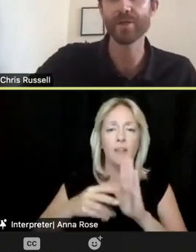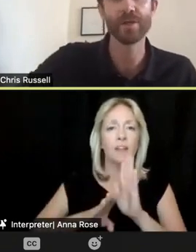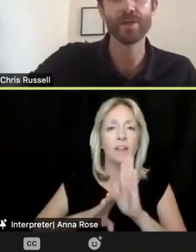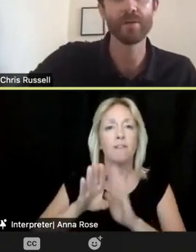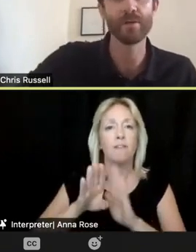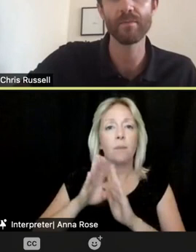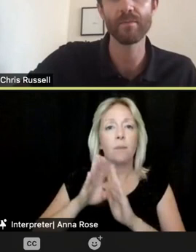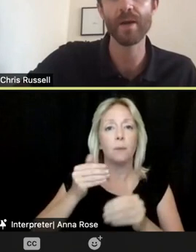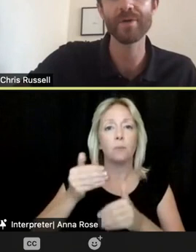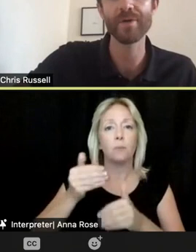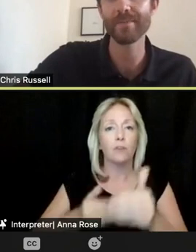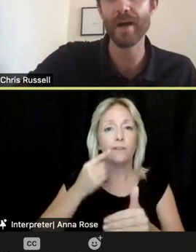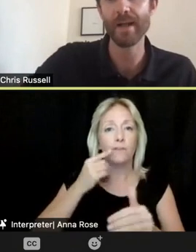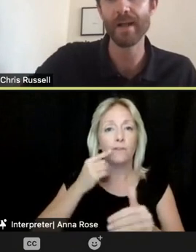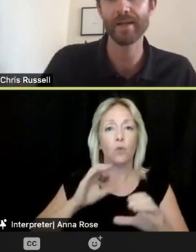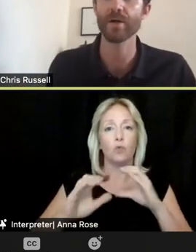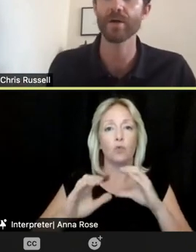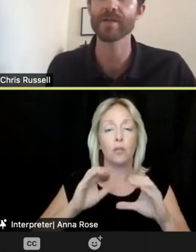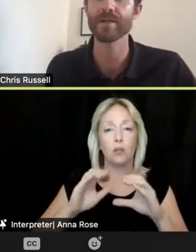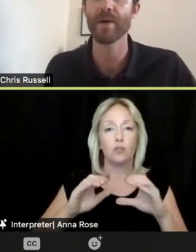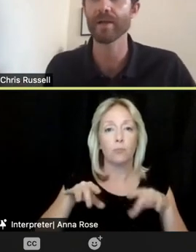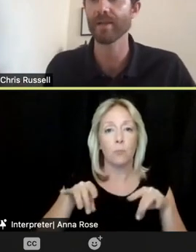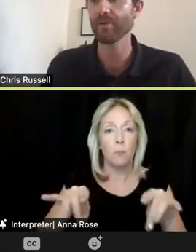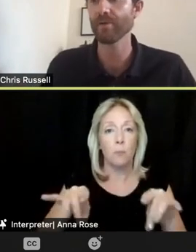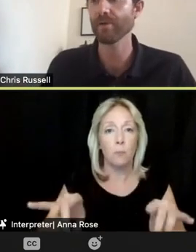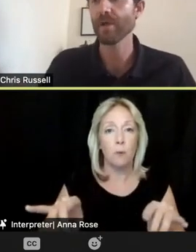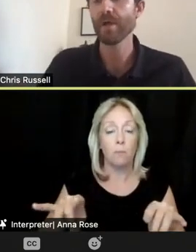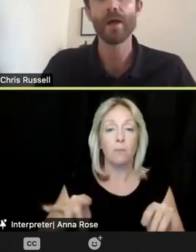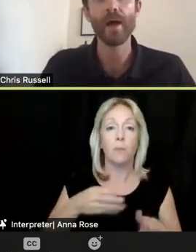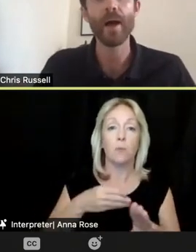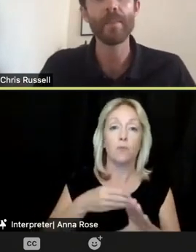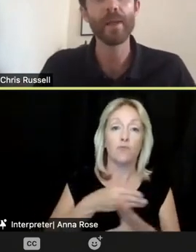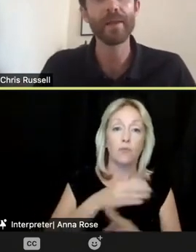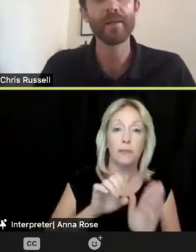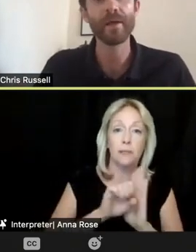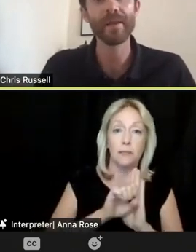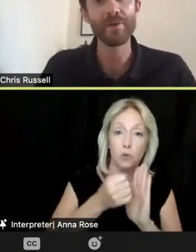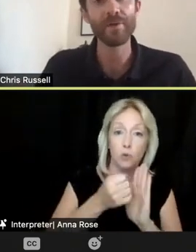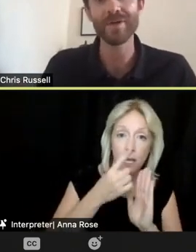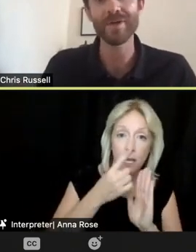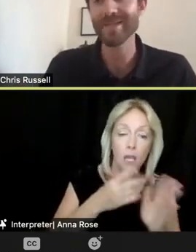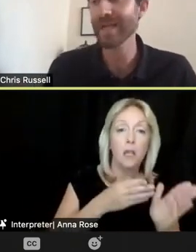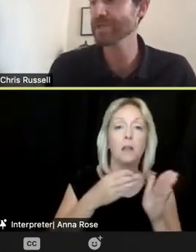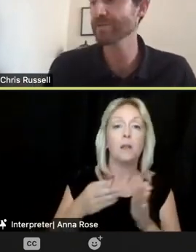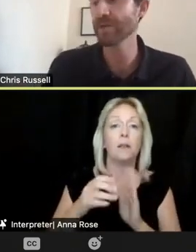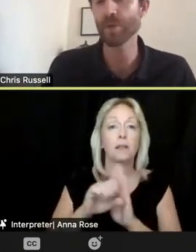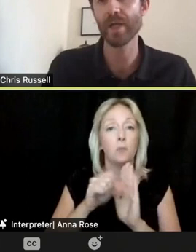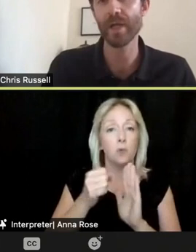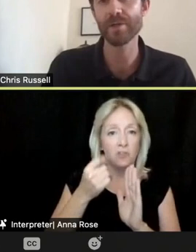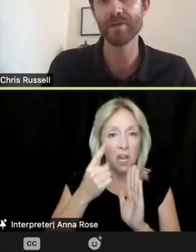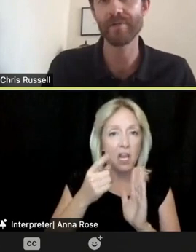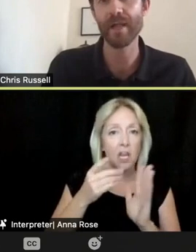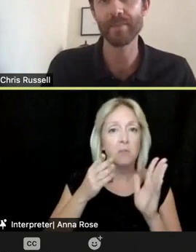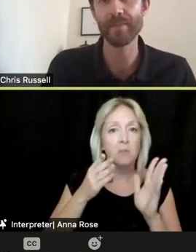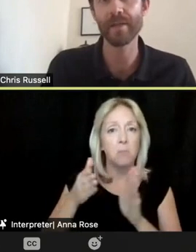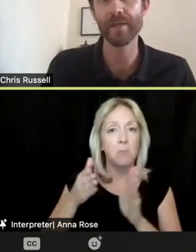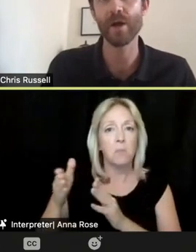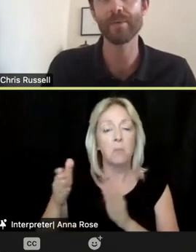of communication on a pre-symbolic and early symbolic level, in the levels or stages of